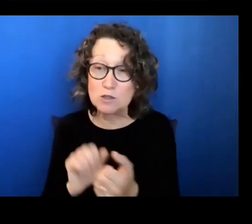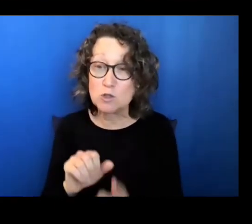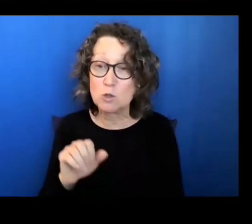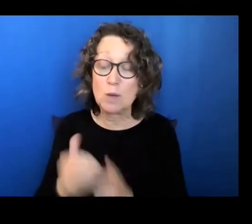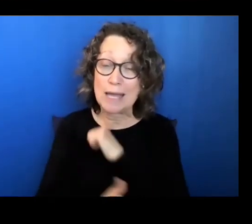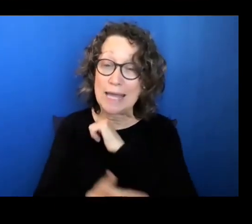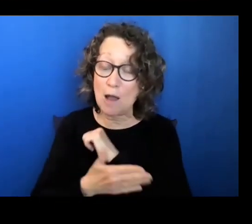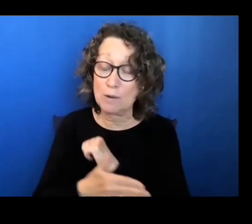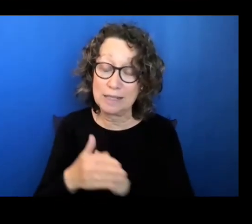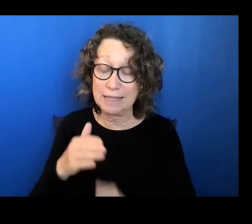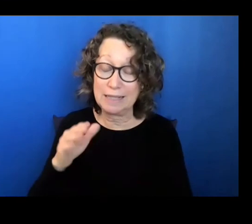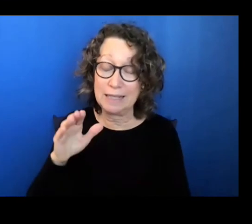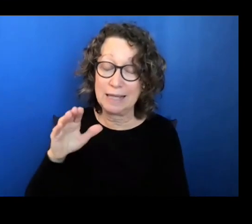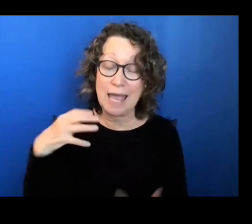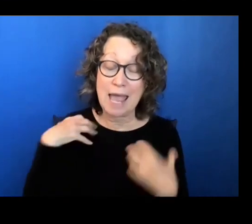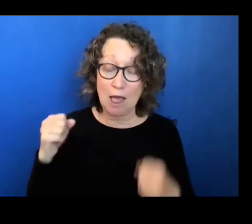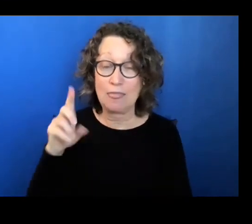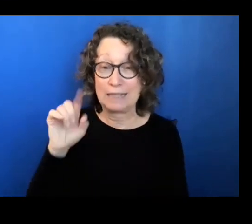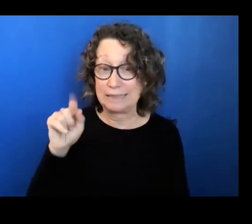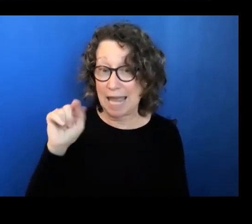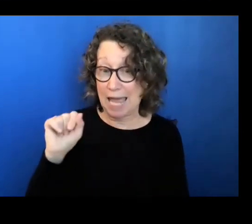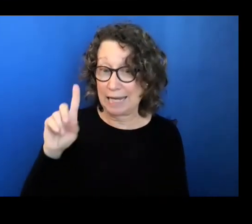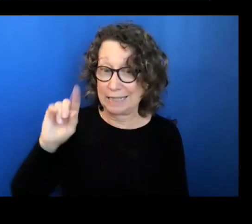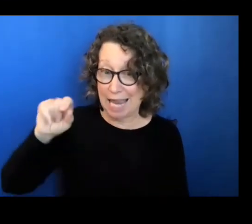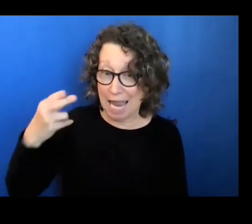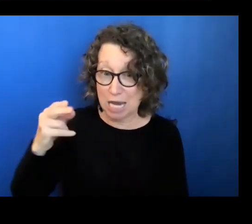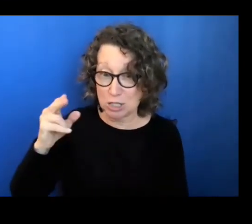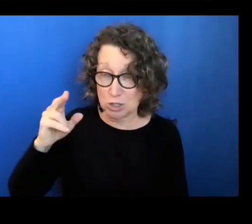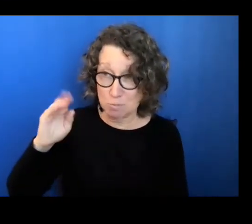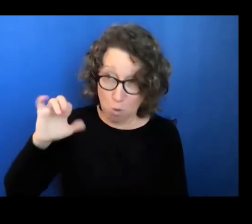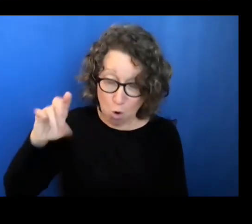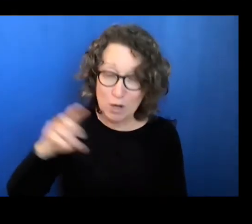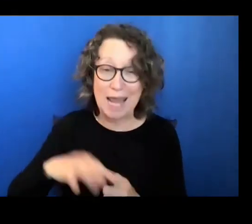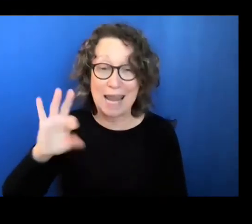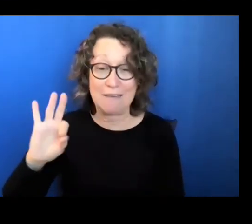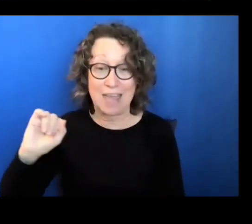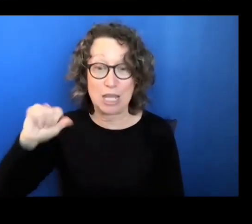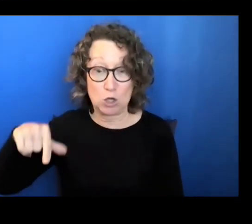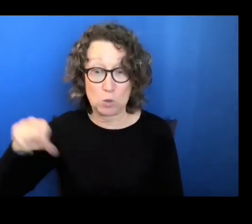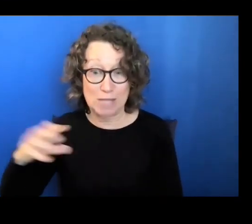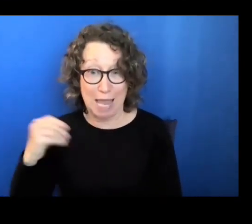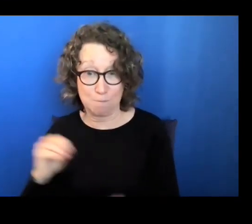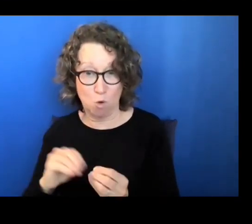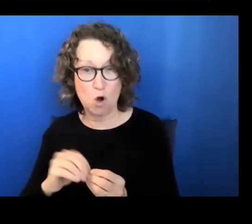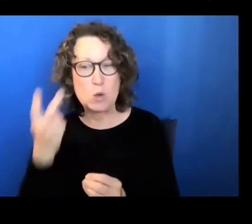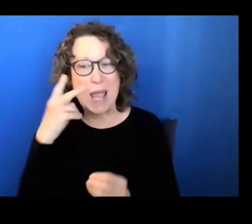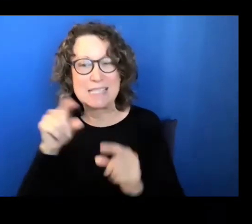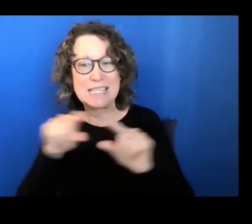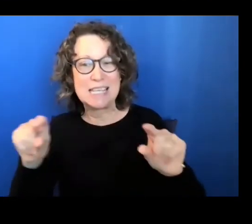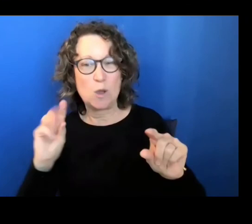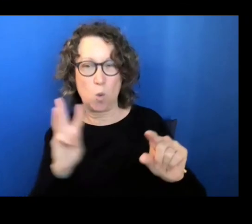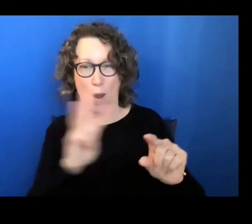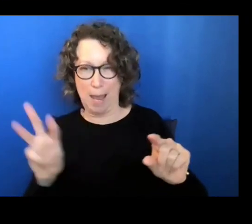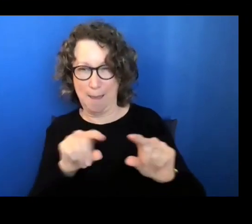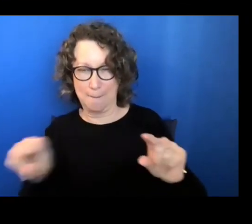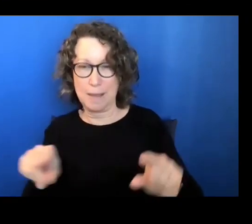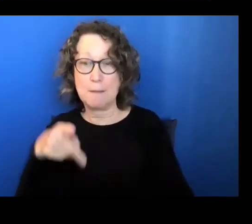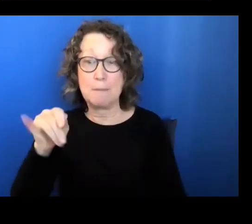data dashboard, vaccine information, FAQs, and more, the web address is listed there on the screen. And again,